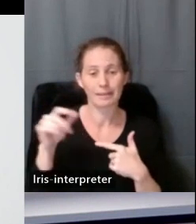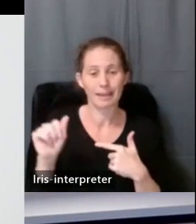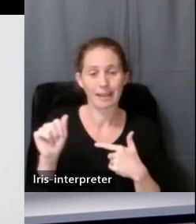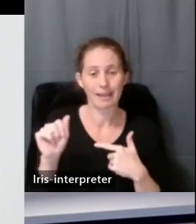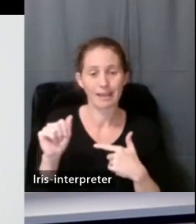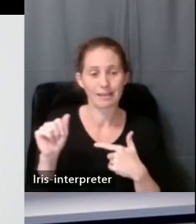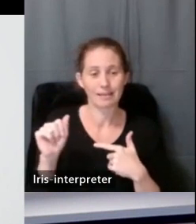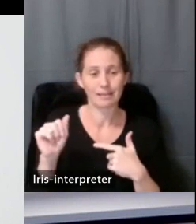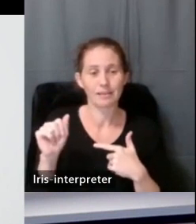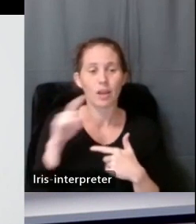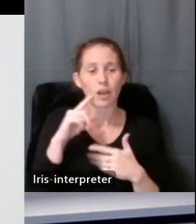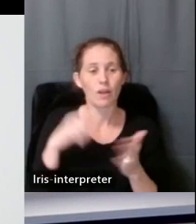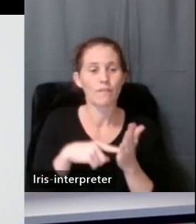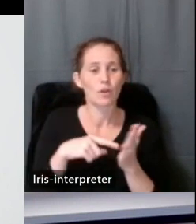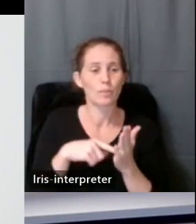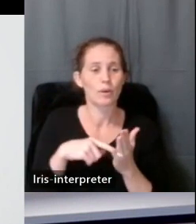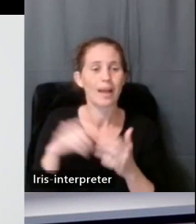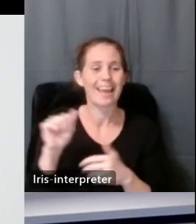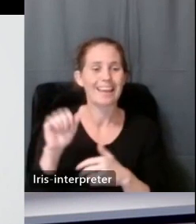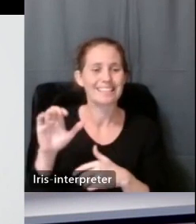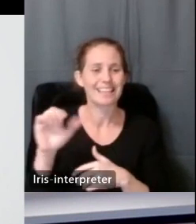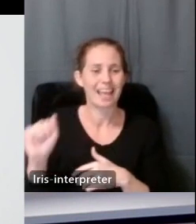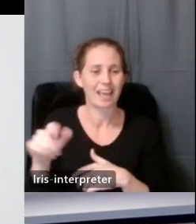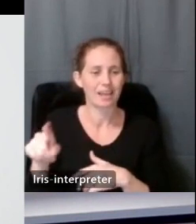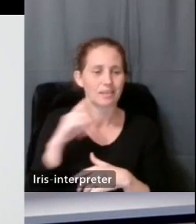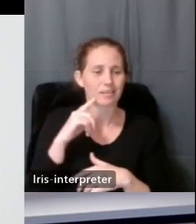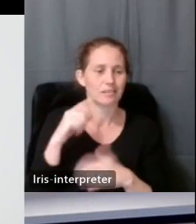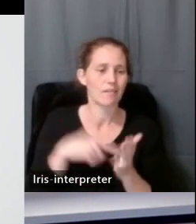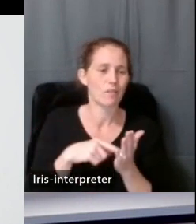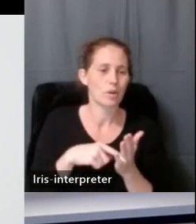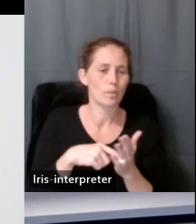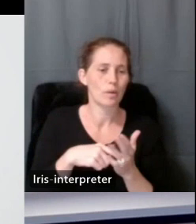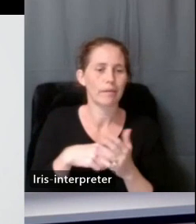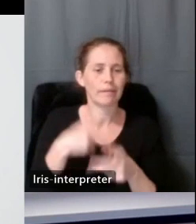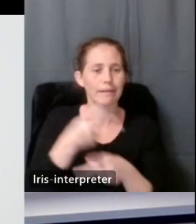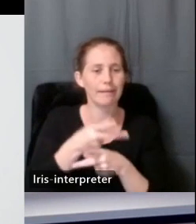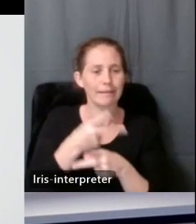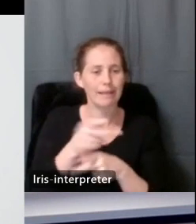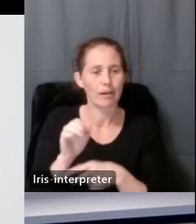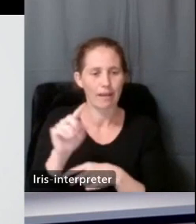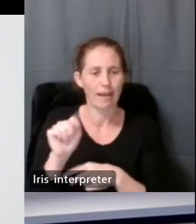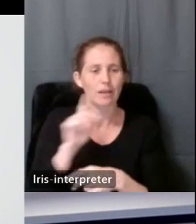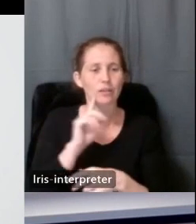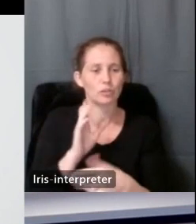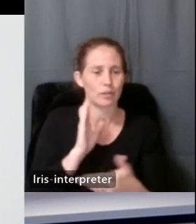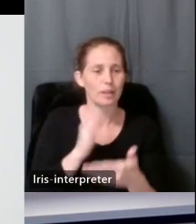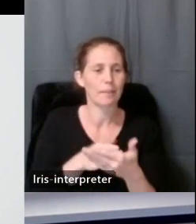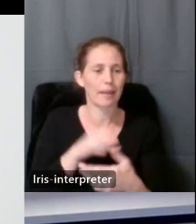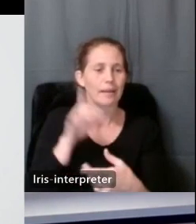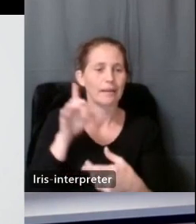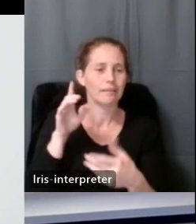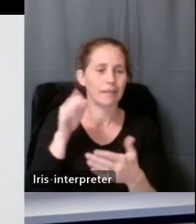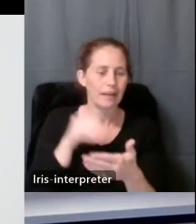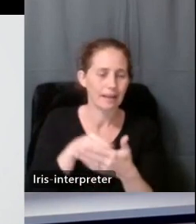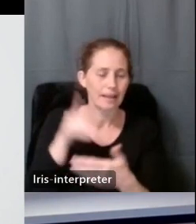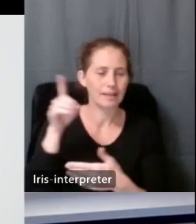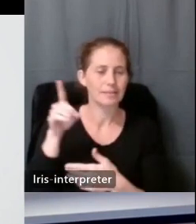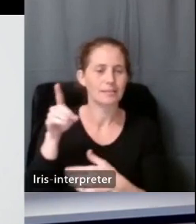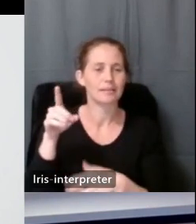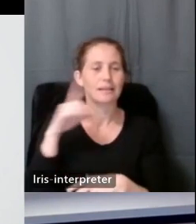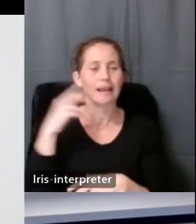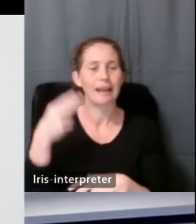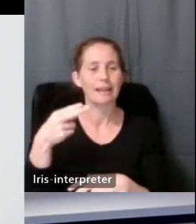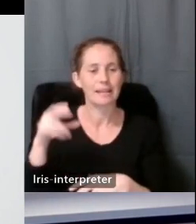PACA, the Affordable Care Act, the complaint can be filed with the U.S. Department of Health and Human Services,